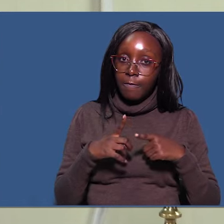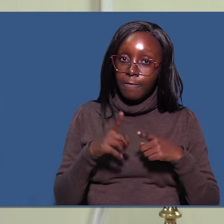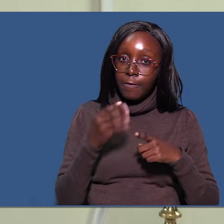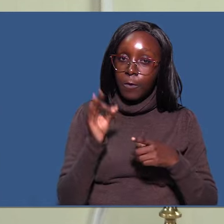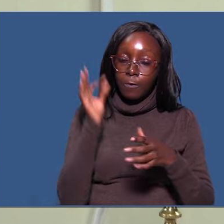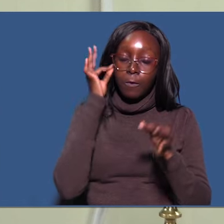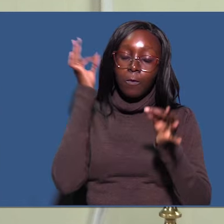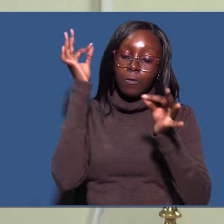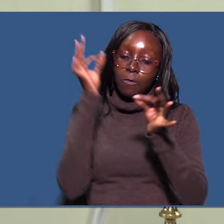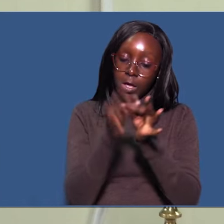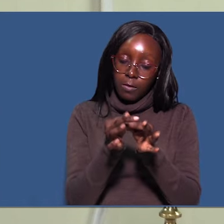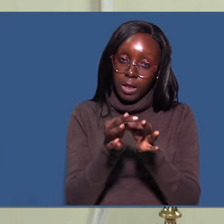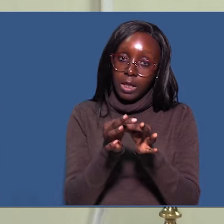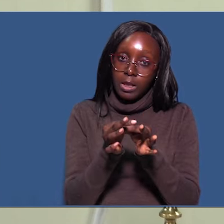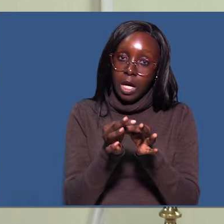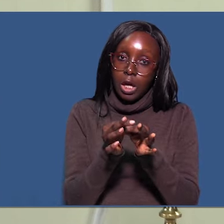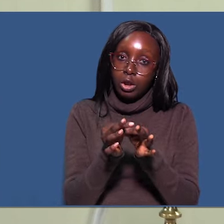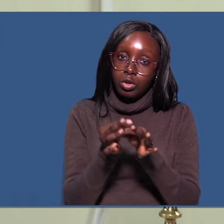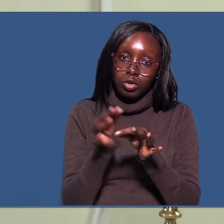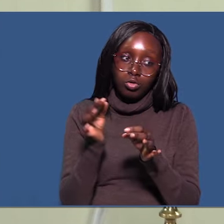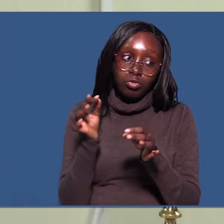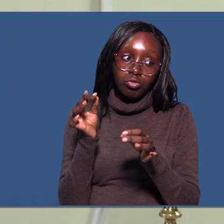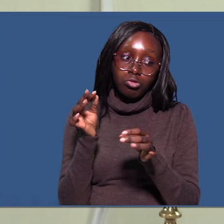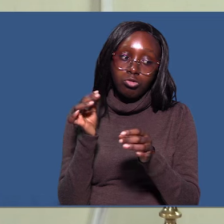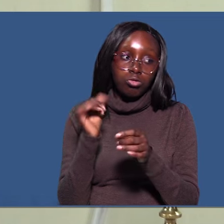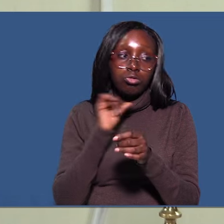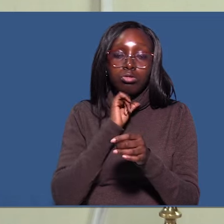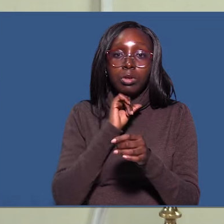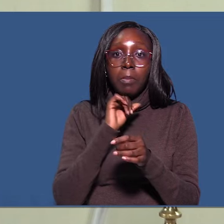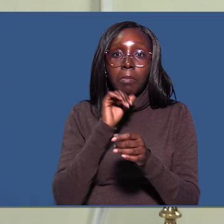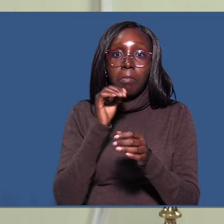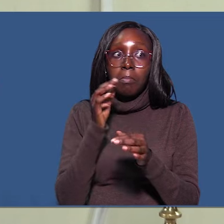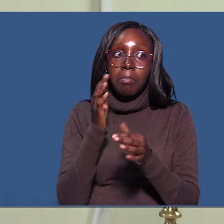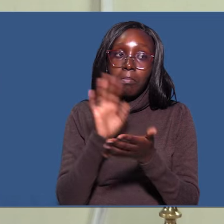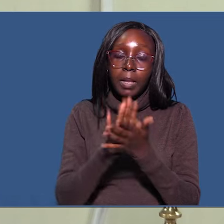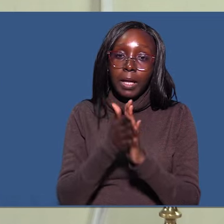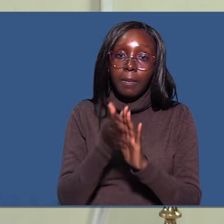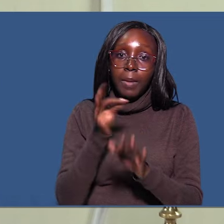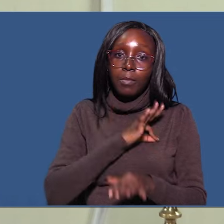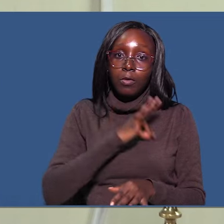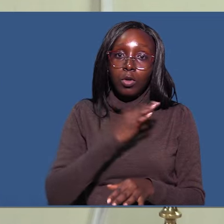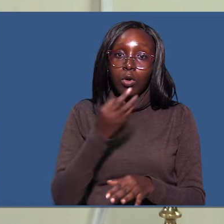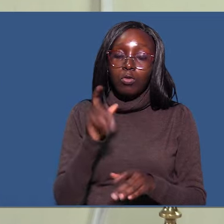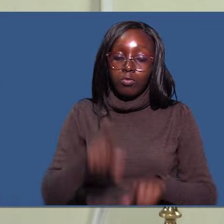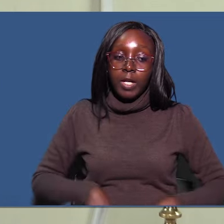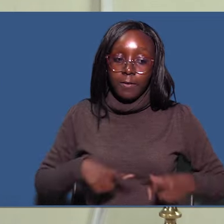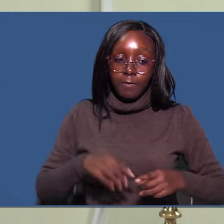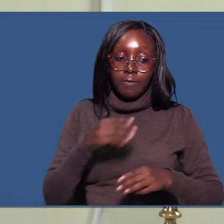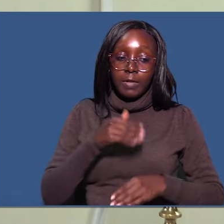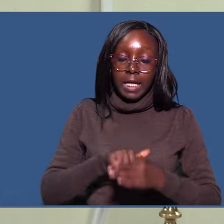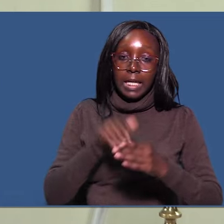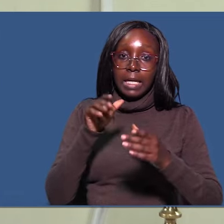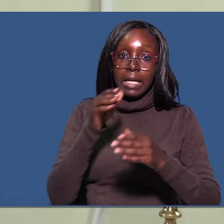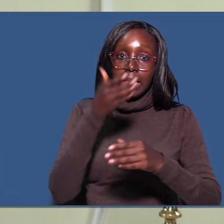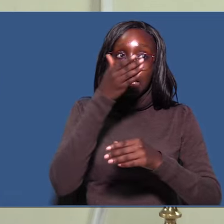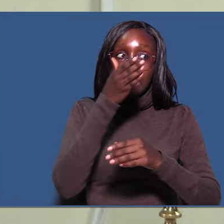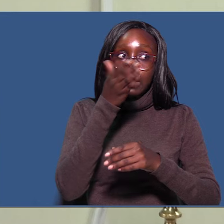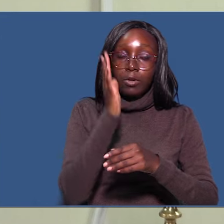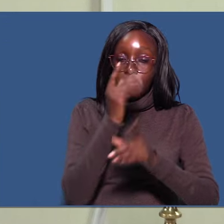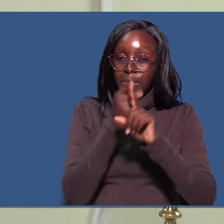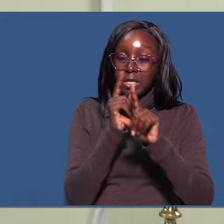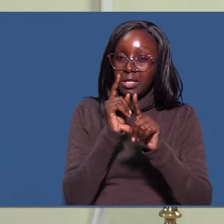of faithfulness. They are meant to be product of a life lived in Christ and not substitute for our faith in God.